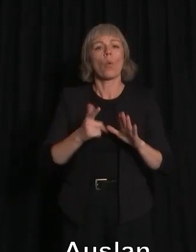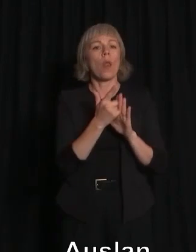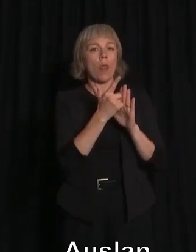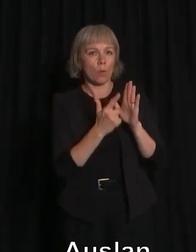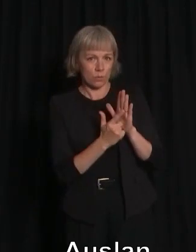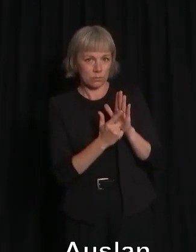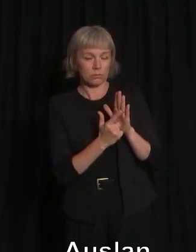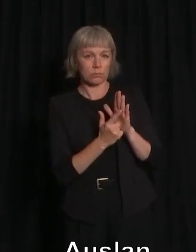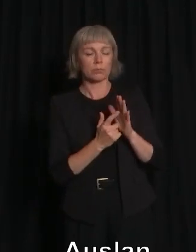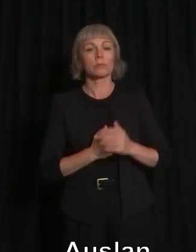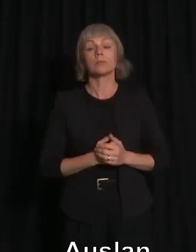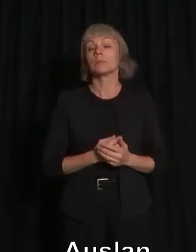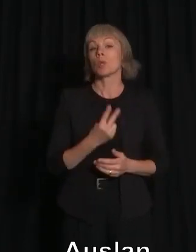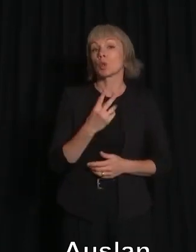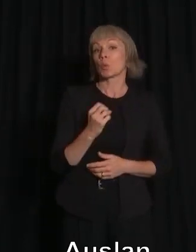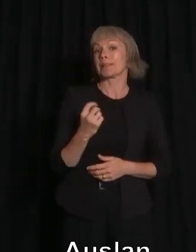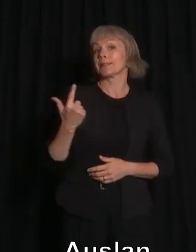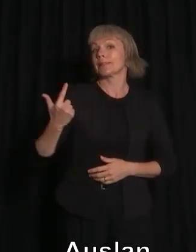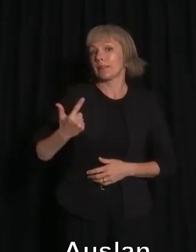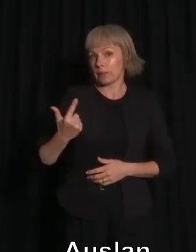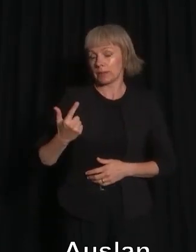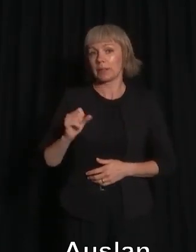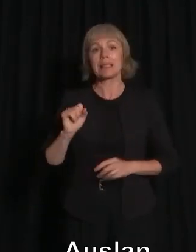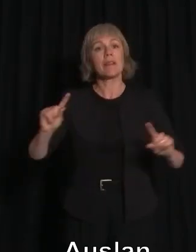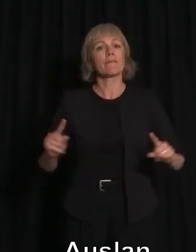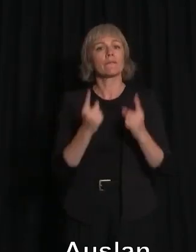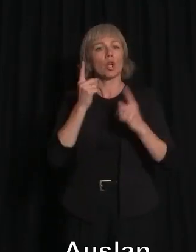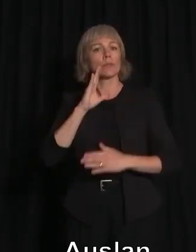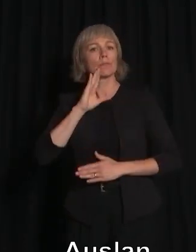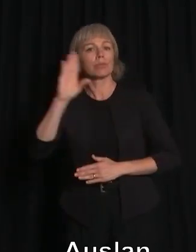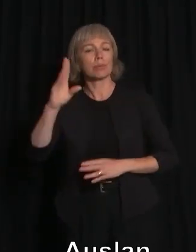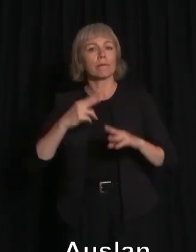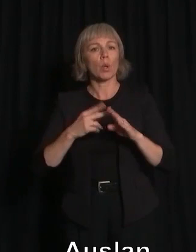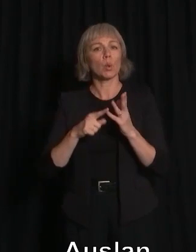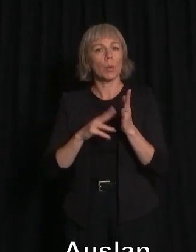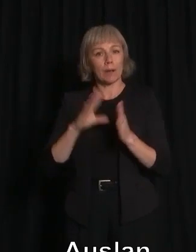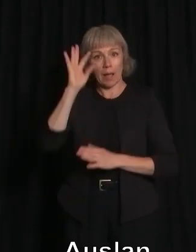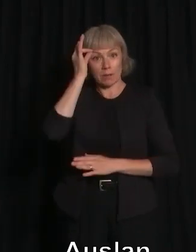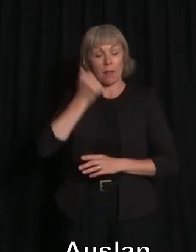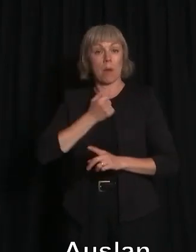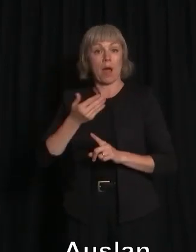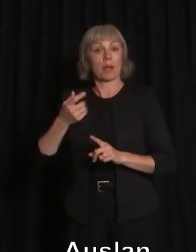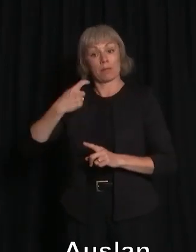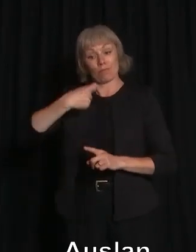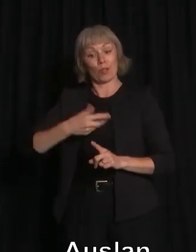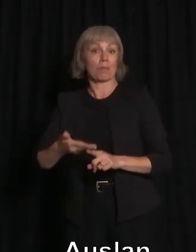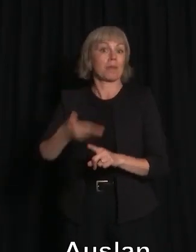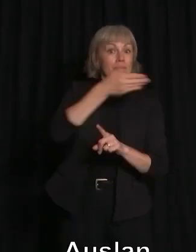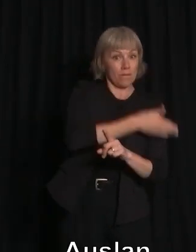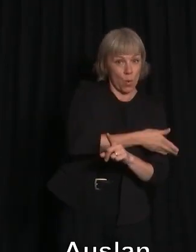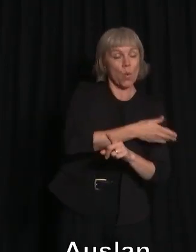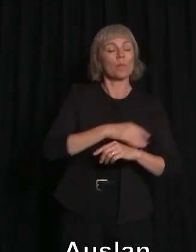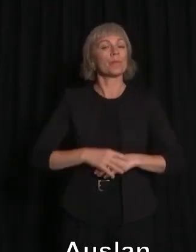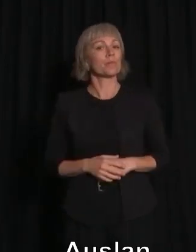In 2017, in his inaugural address to the Human Rights Council, my predecessor, independent expert